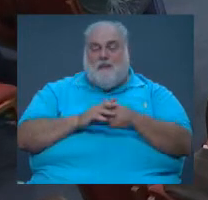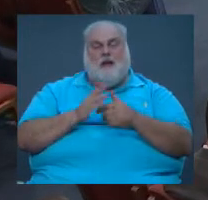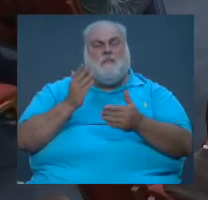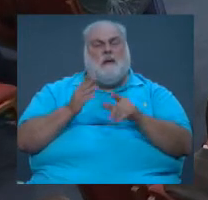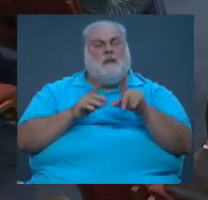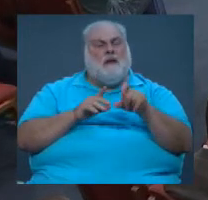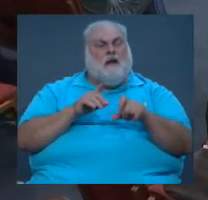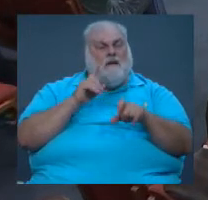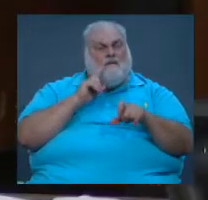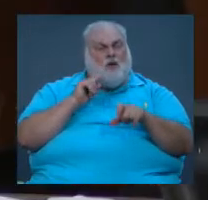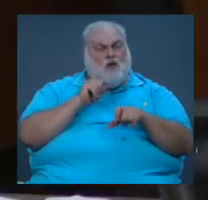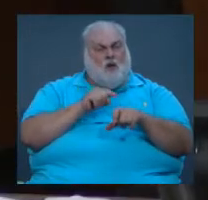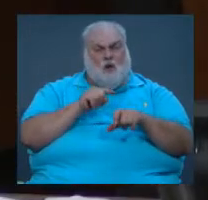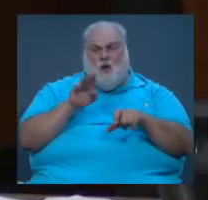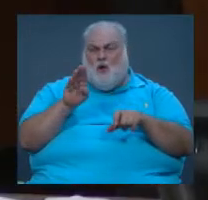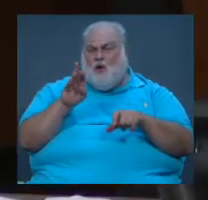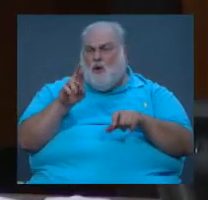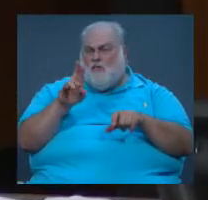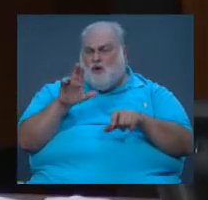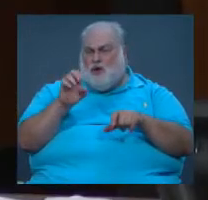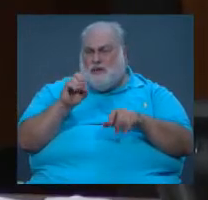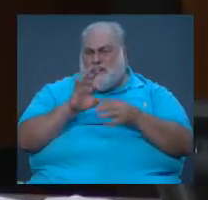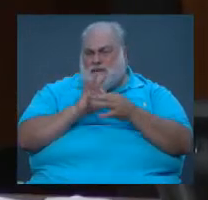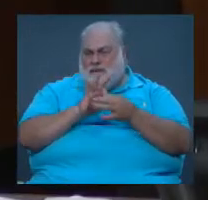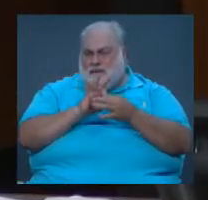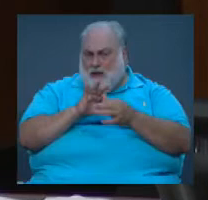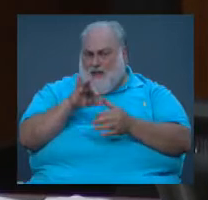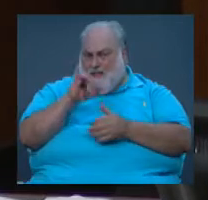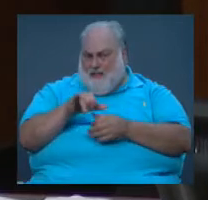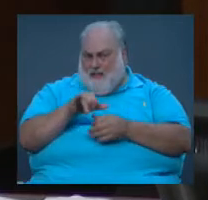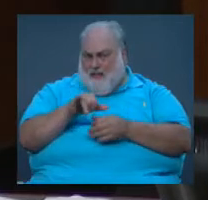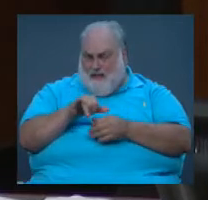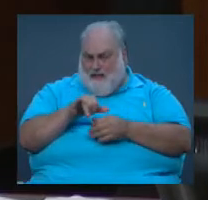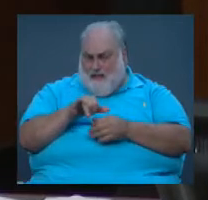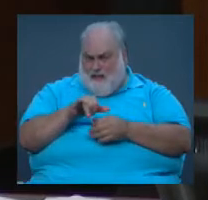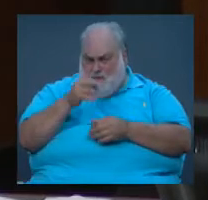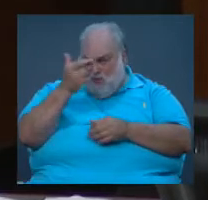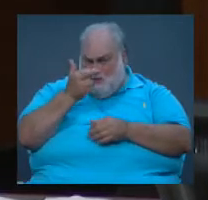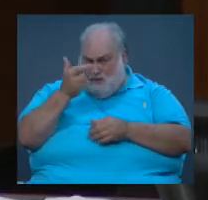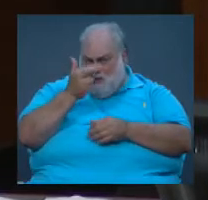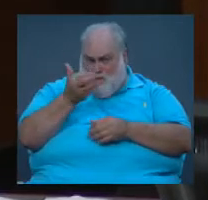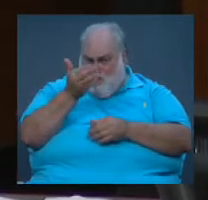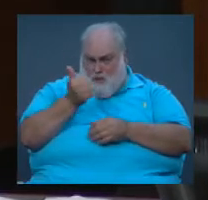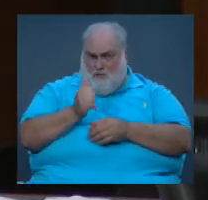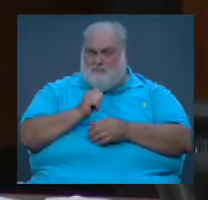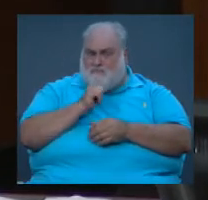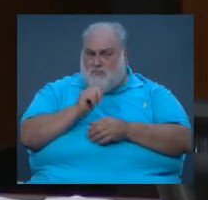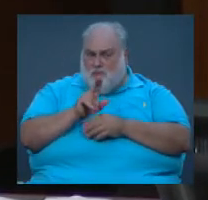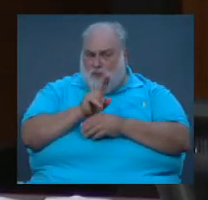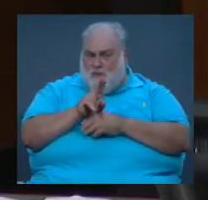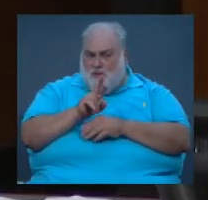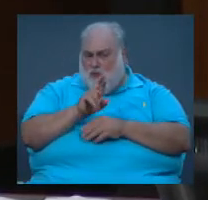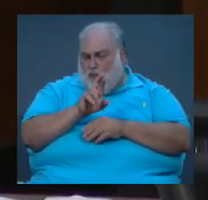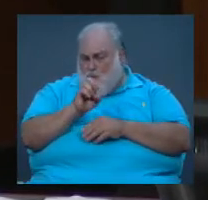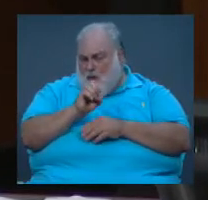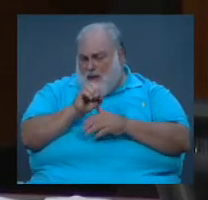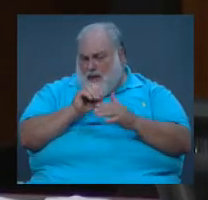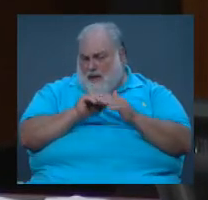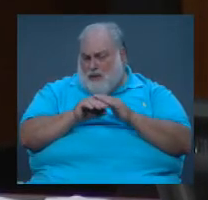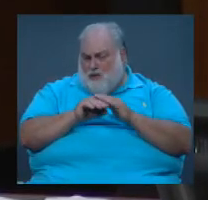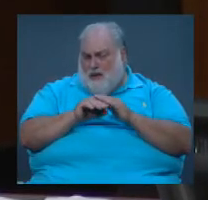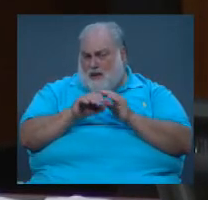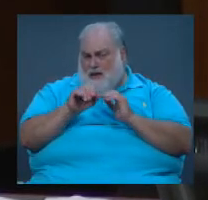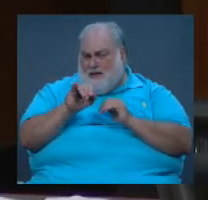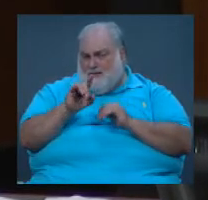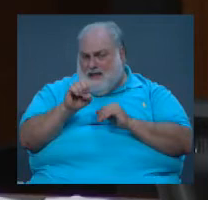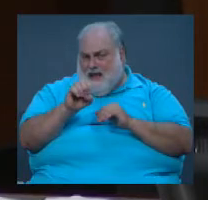for either you or Bruce related to that particular item. Is there any particular reason why we're not utilizing our reentry sidewalk